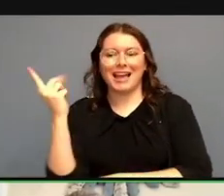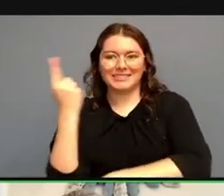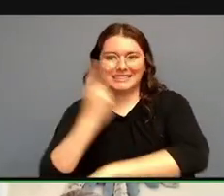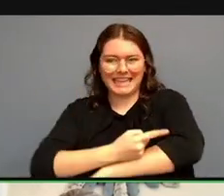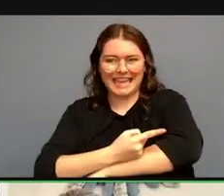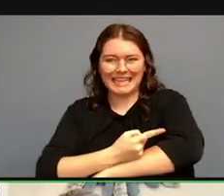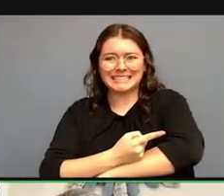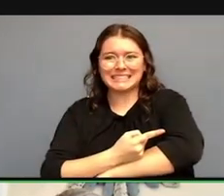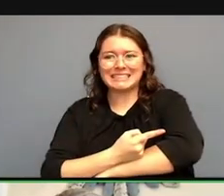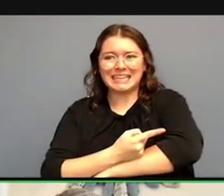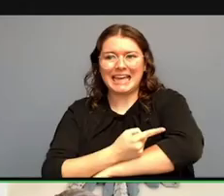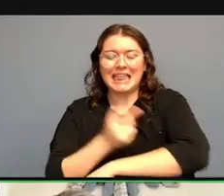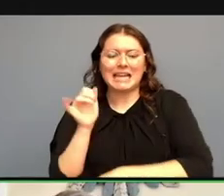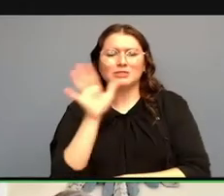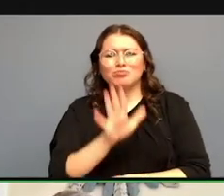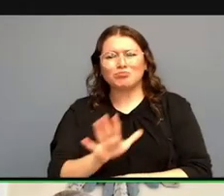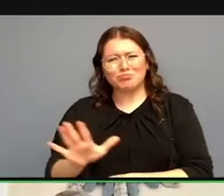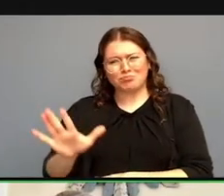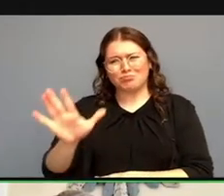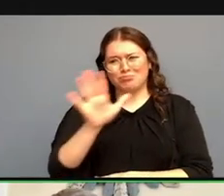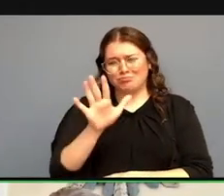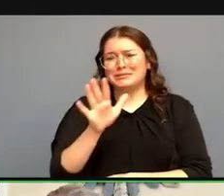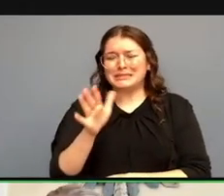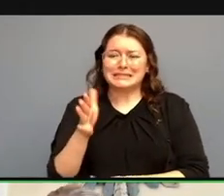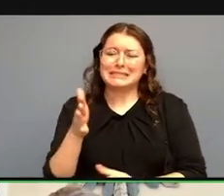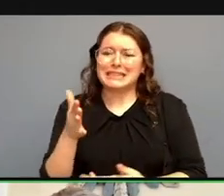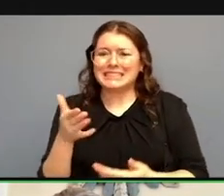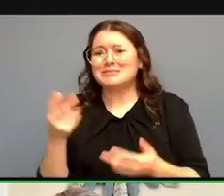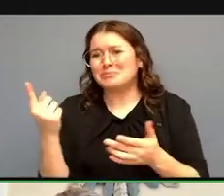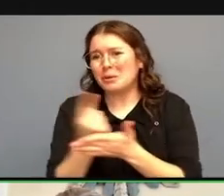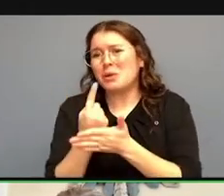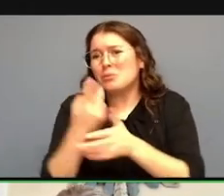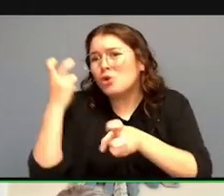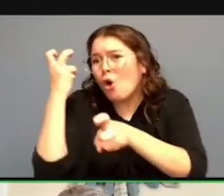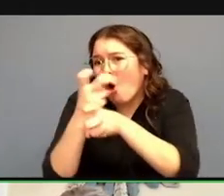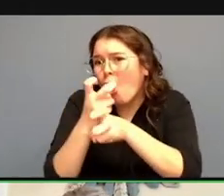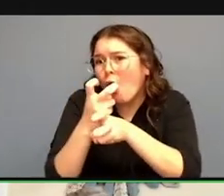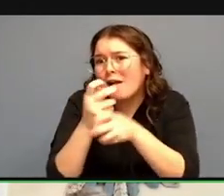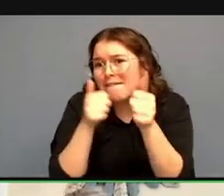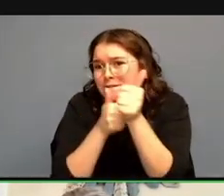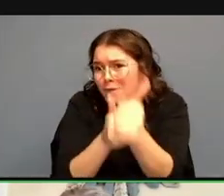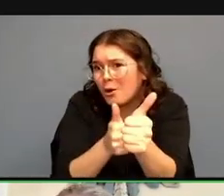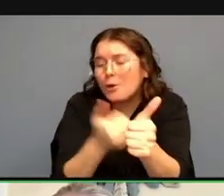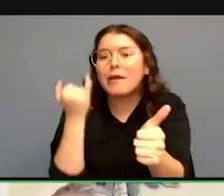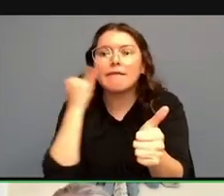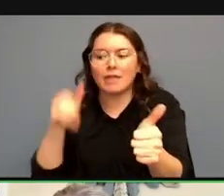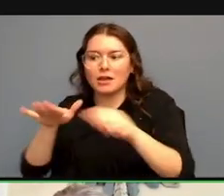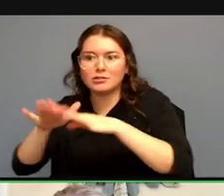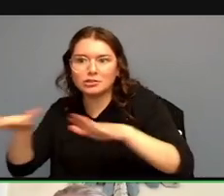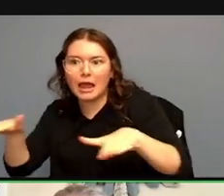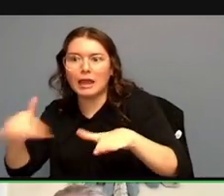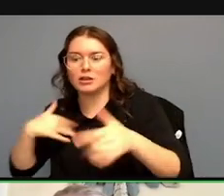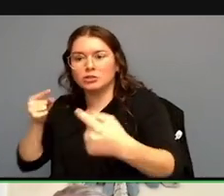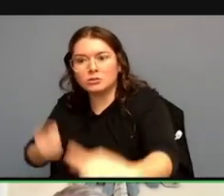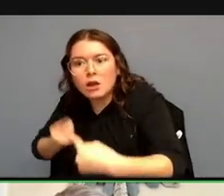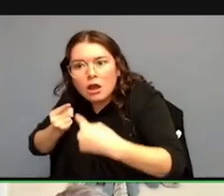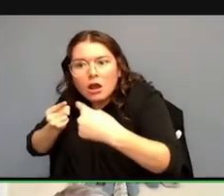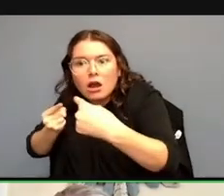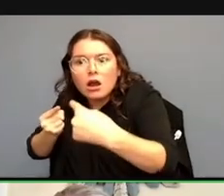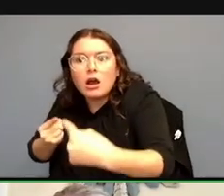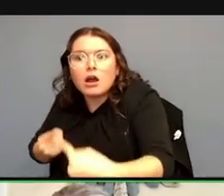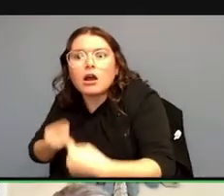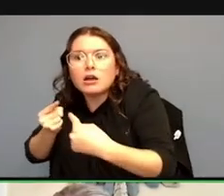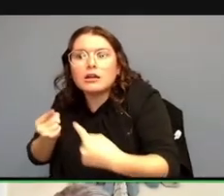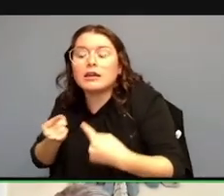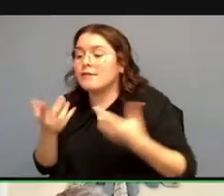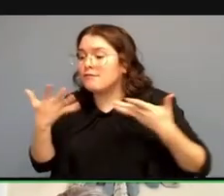a conservative estimate. That can be really hard, especially if that child is struggling and is already enrolled